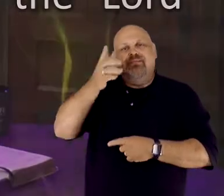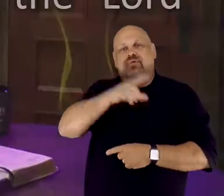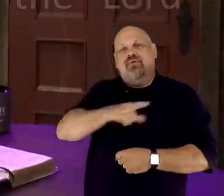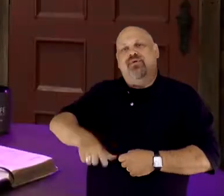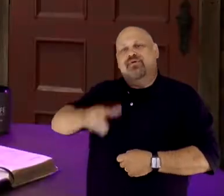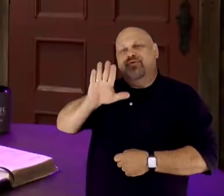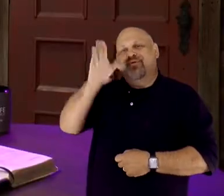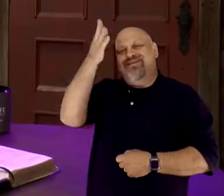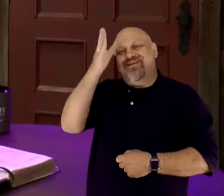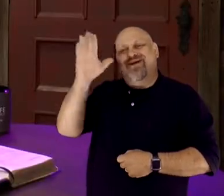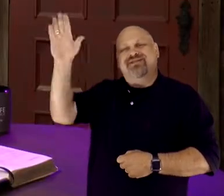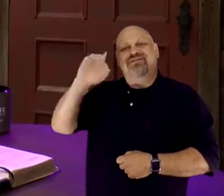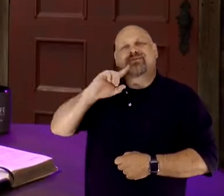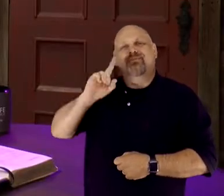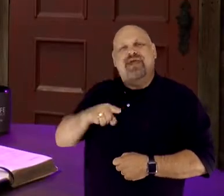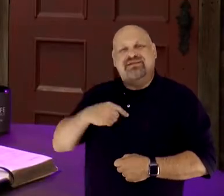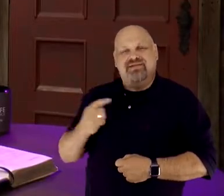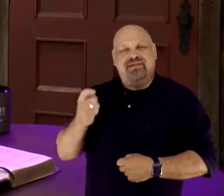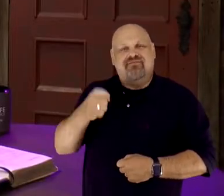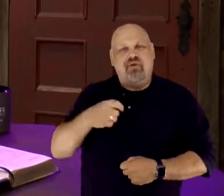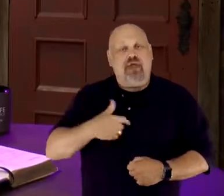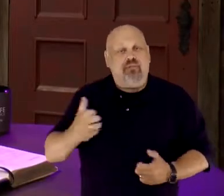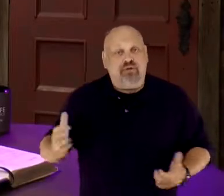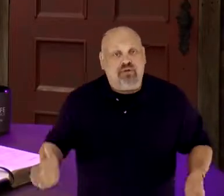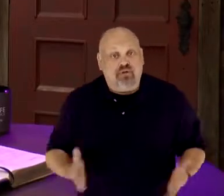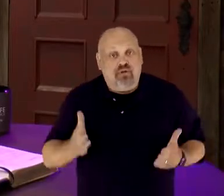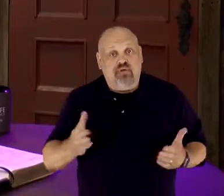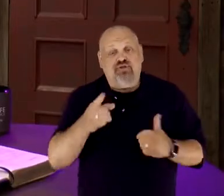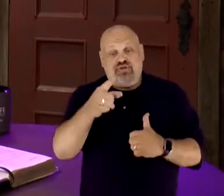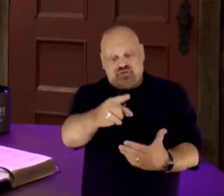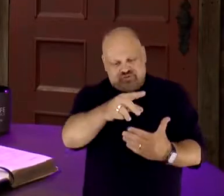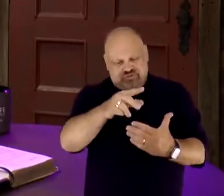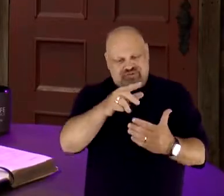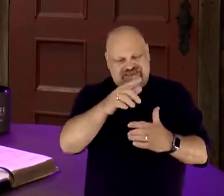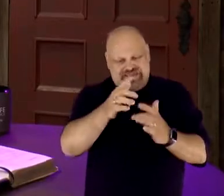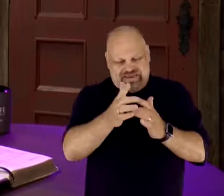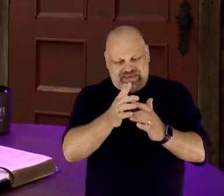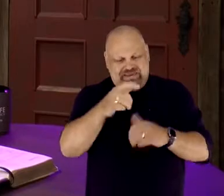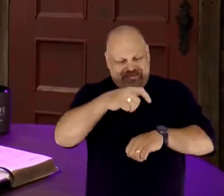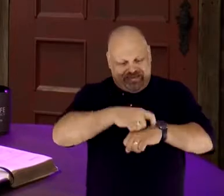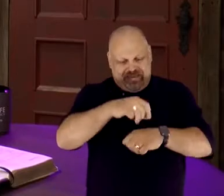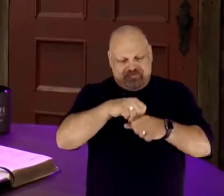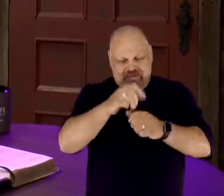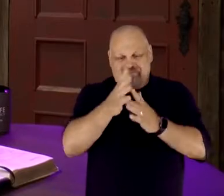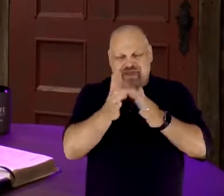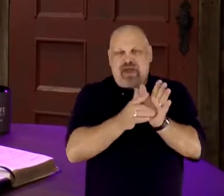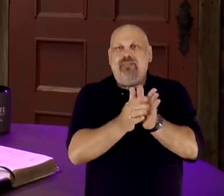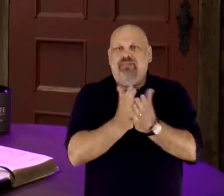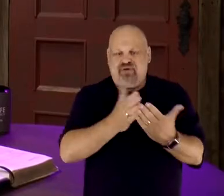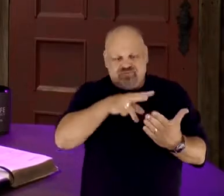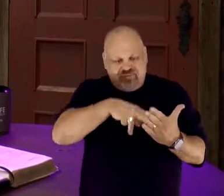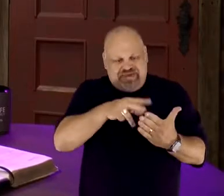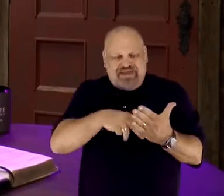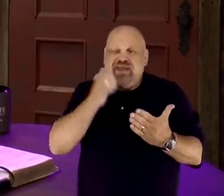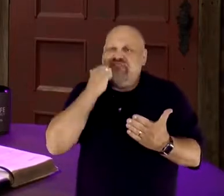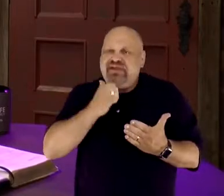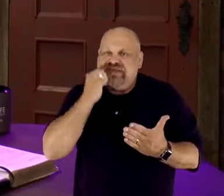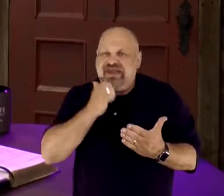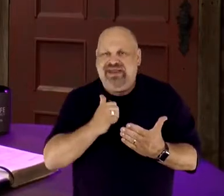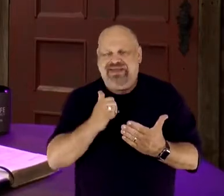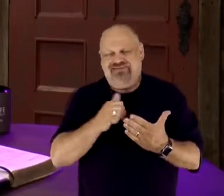give you." I want to encourage you to spend time in the Bible each day. Even if you only read a verse or